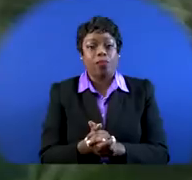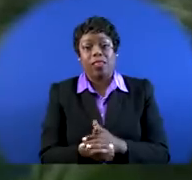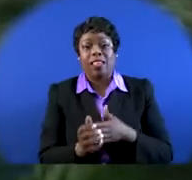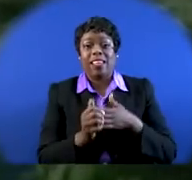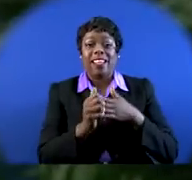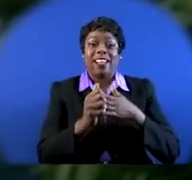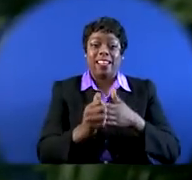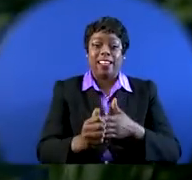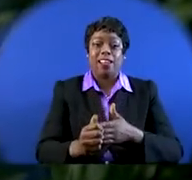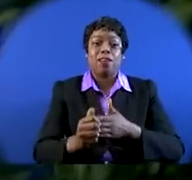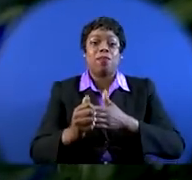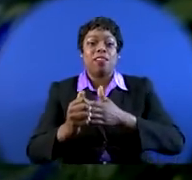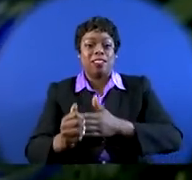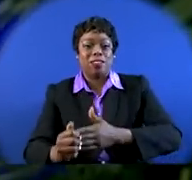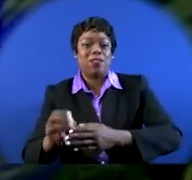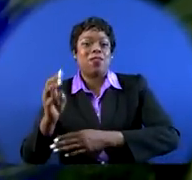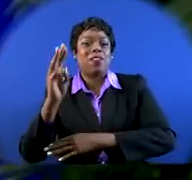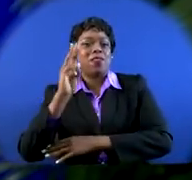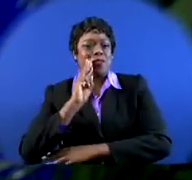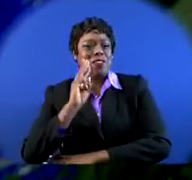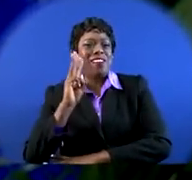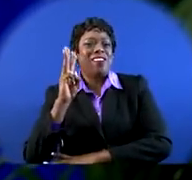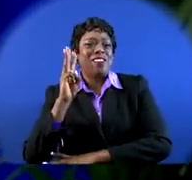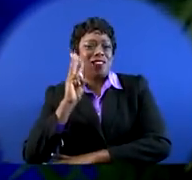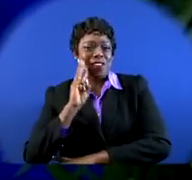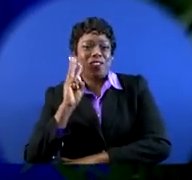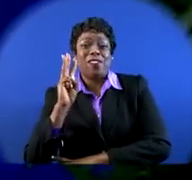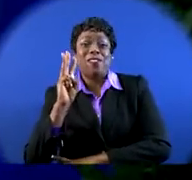Take me to the water.